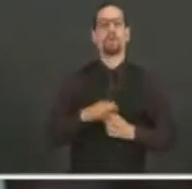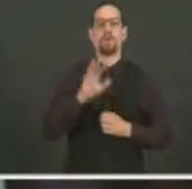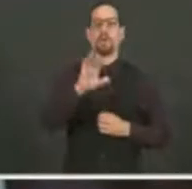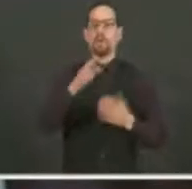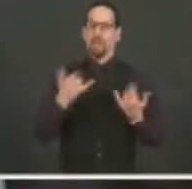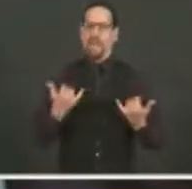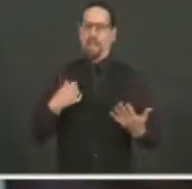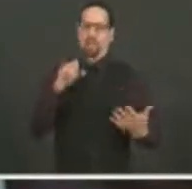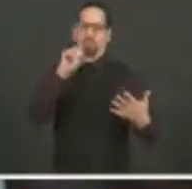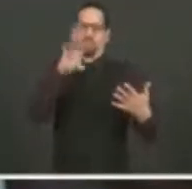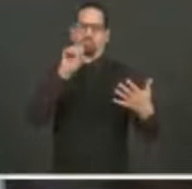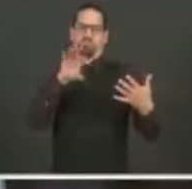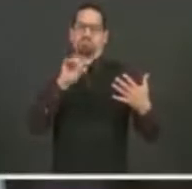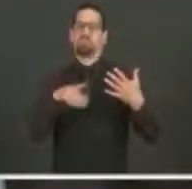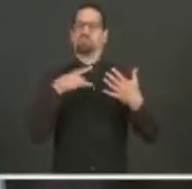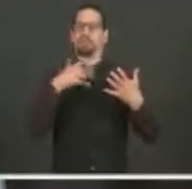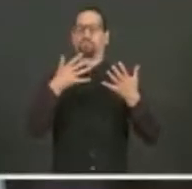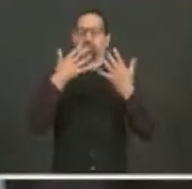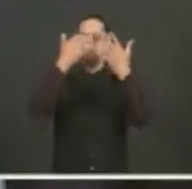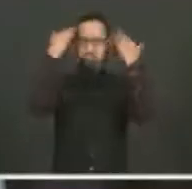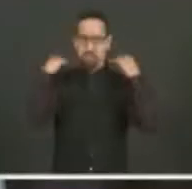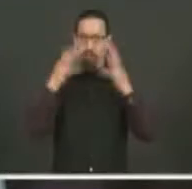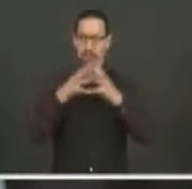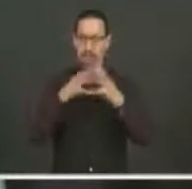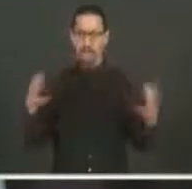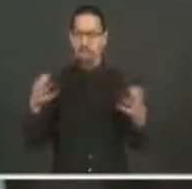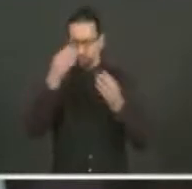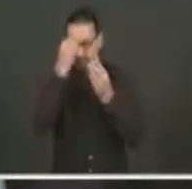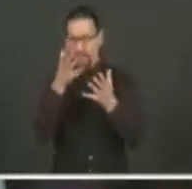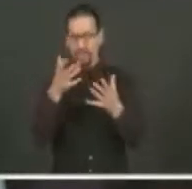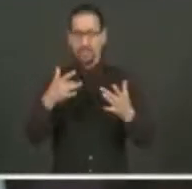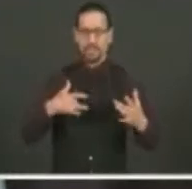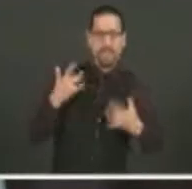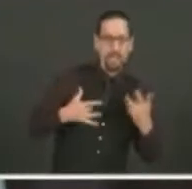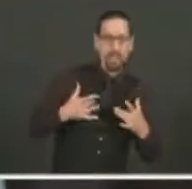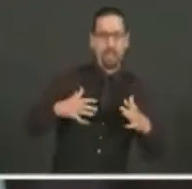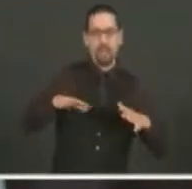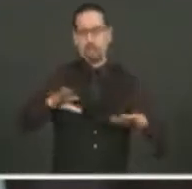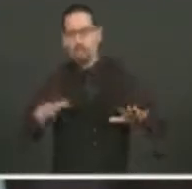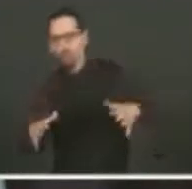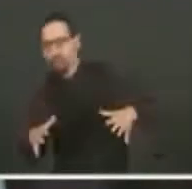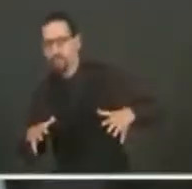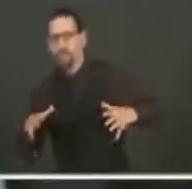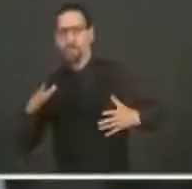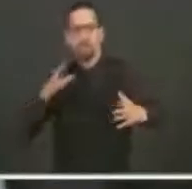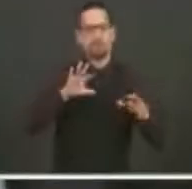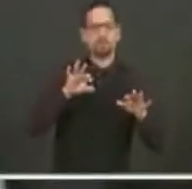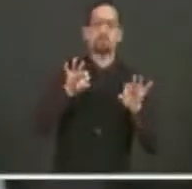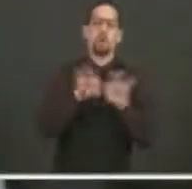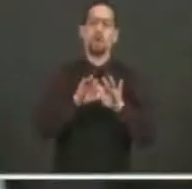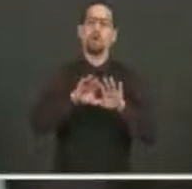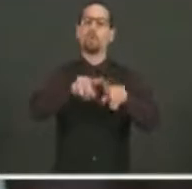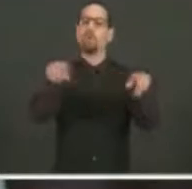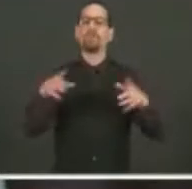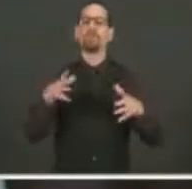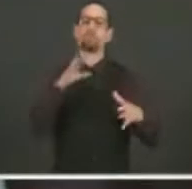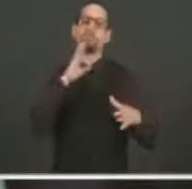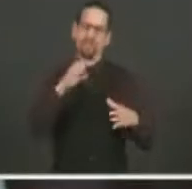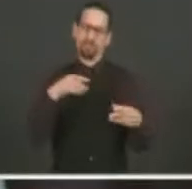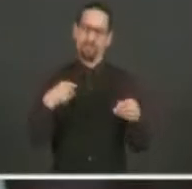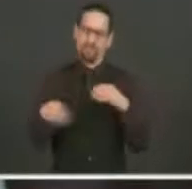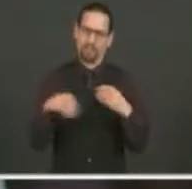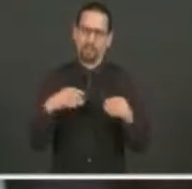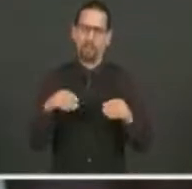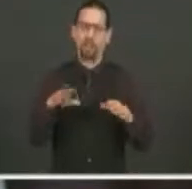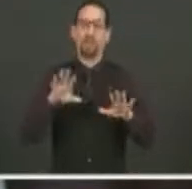it, and we're going to have to be flexible and nimble and patient and calm and know